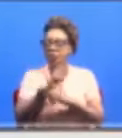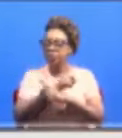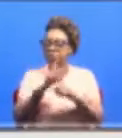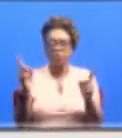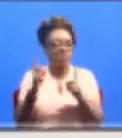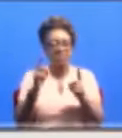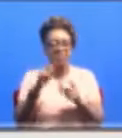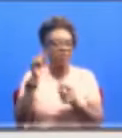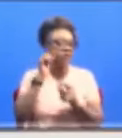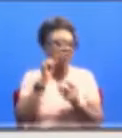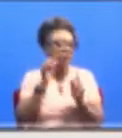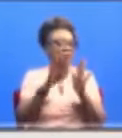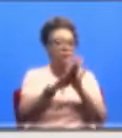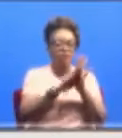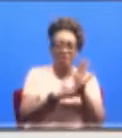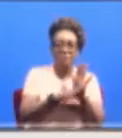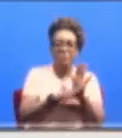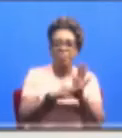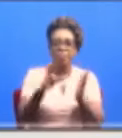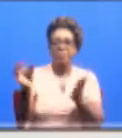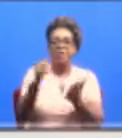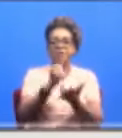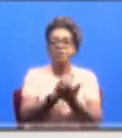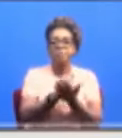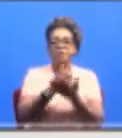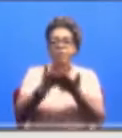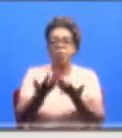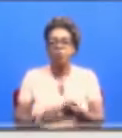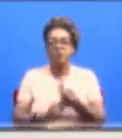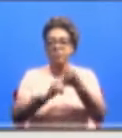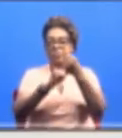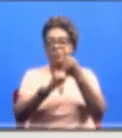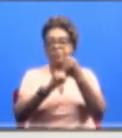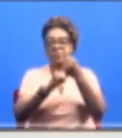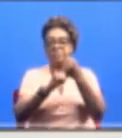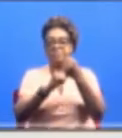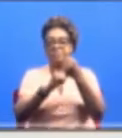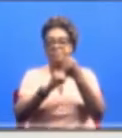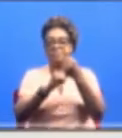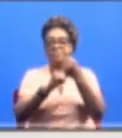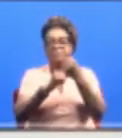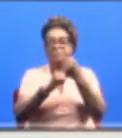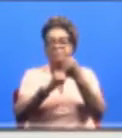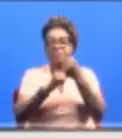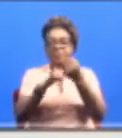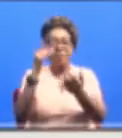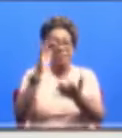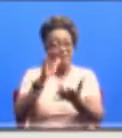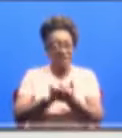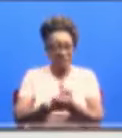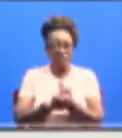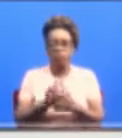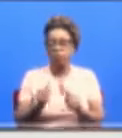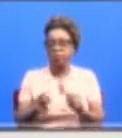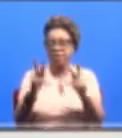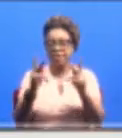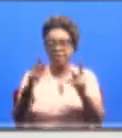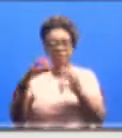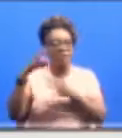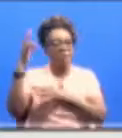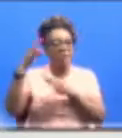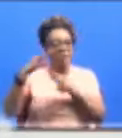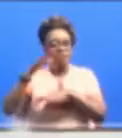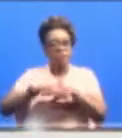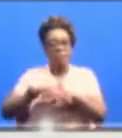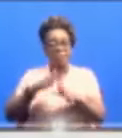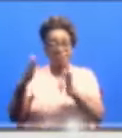a gender. His endorsement or his support was favorable, I believe, though, you know, it depends on the